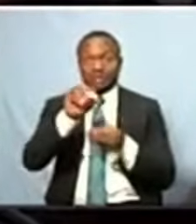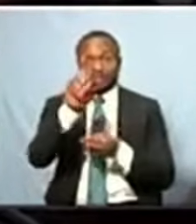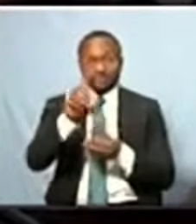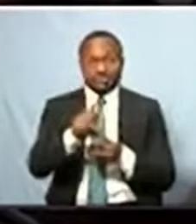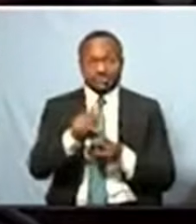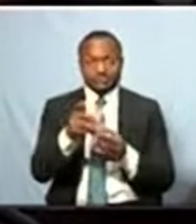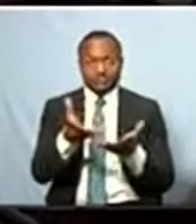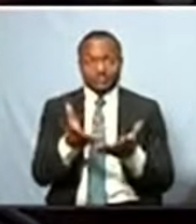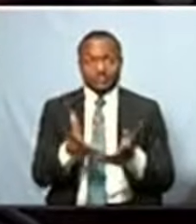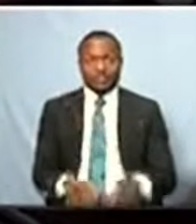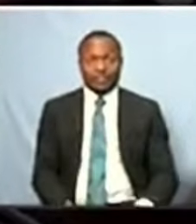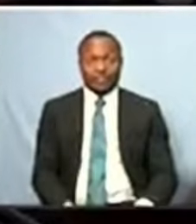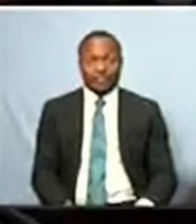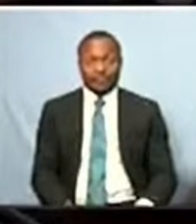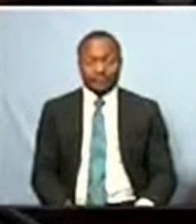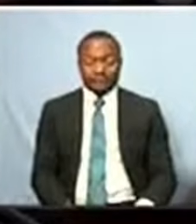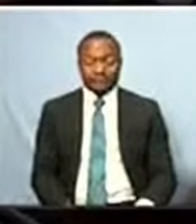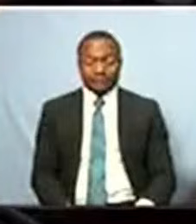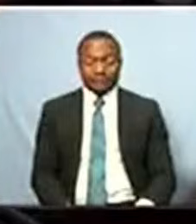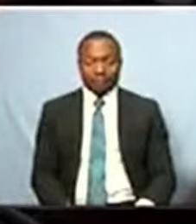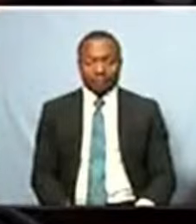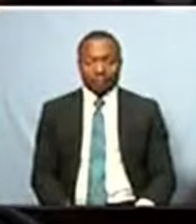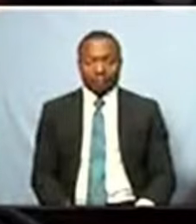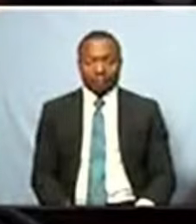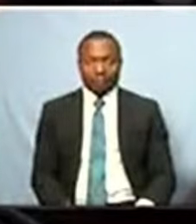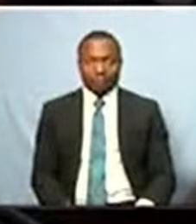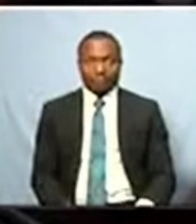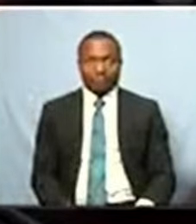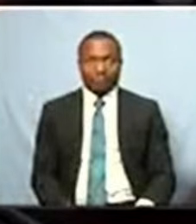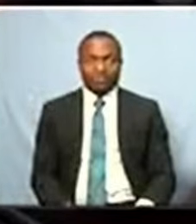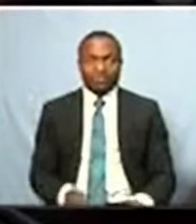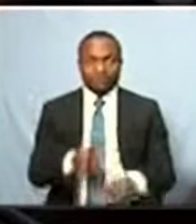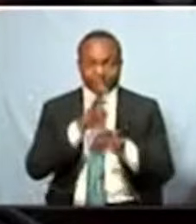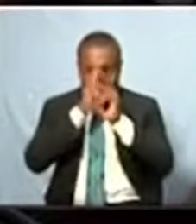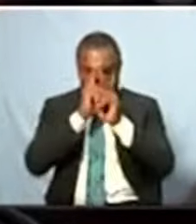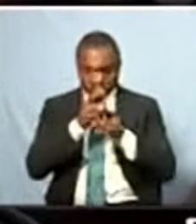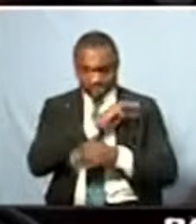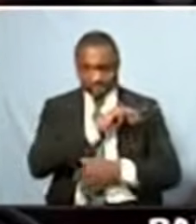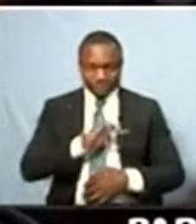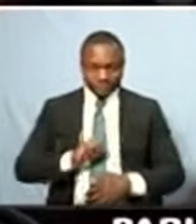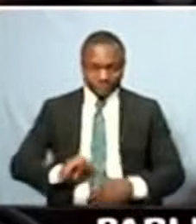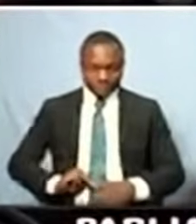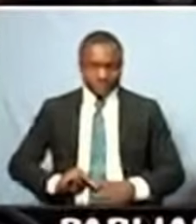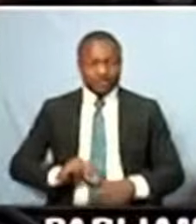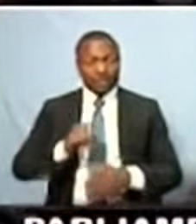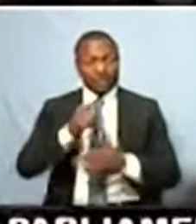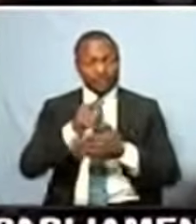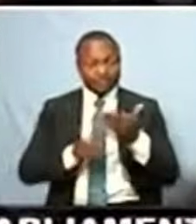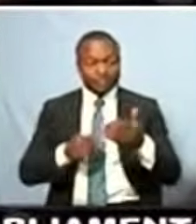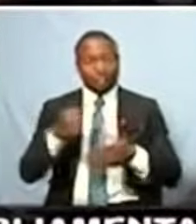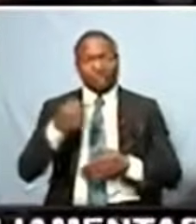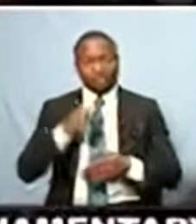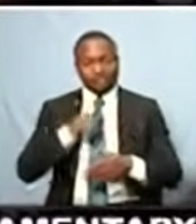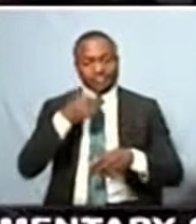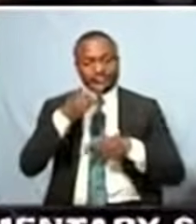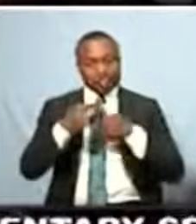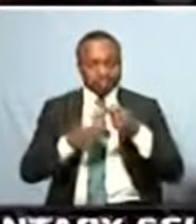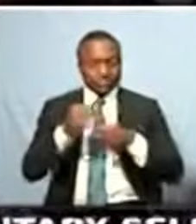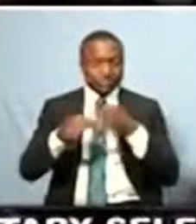Okay. Okay. Honorable members, what I meant is,